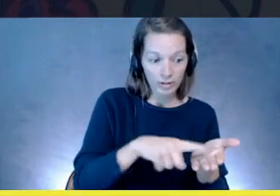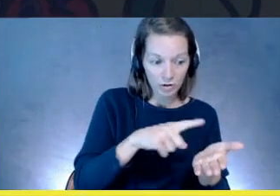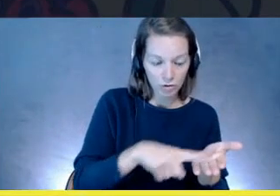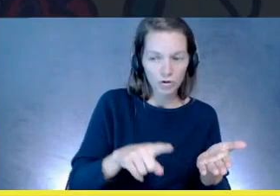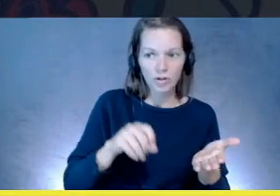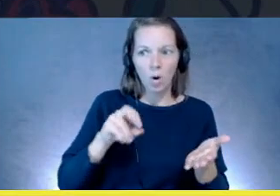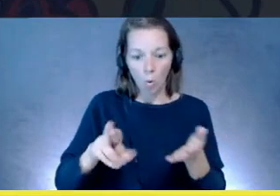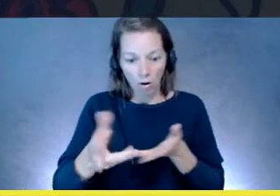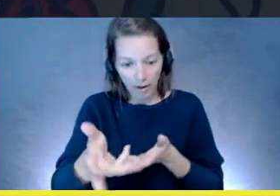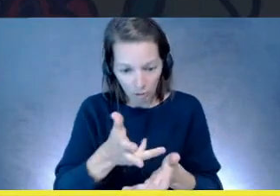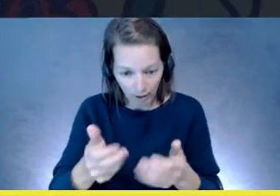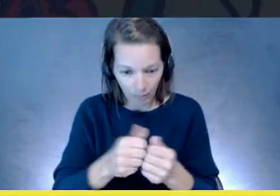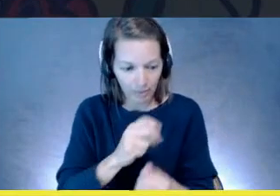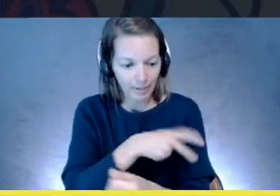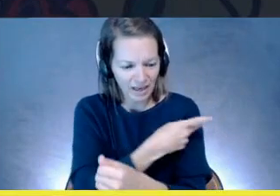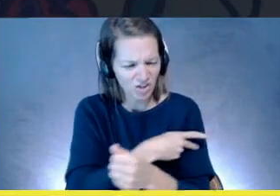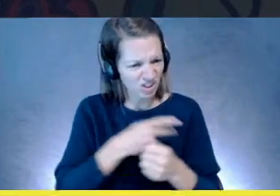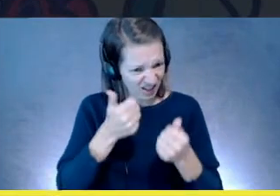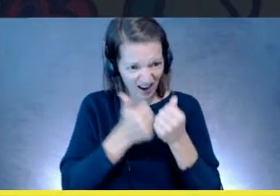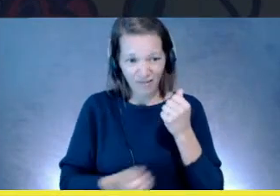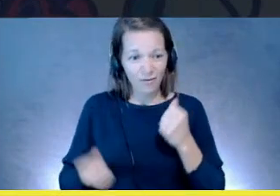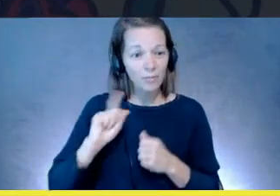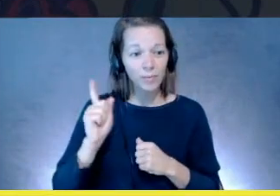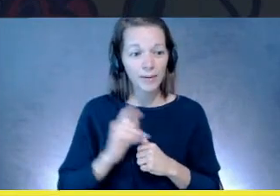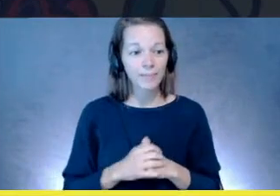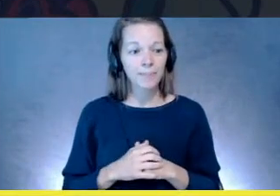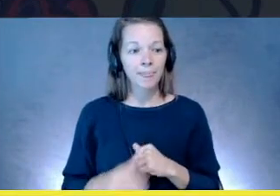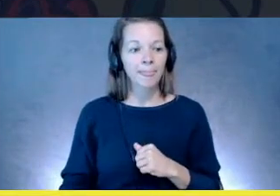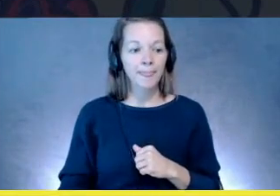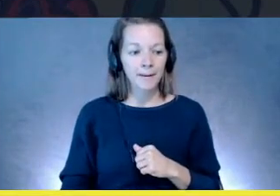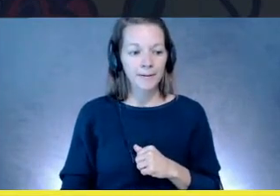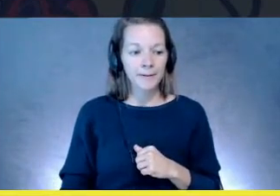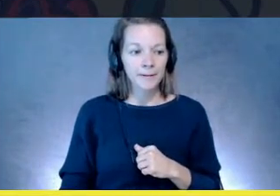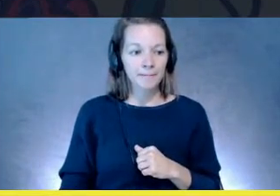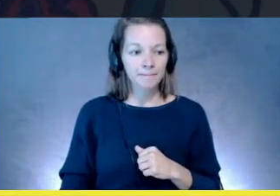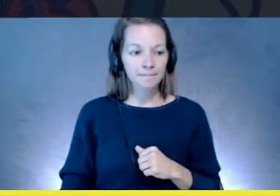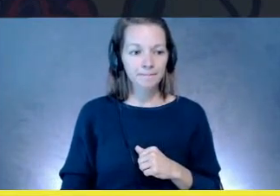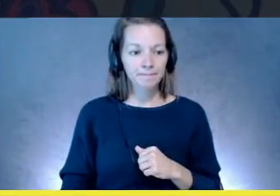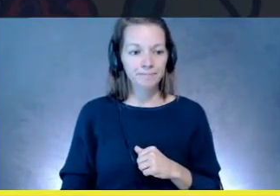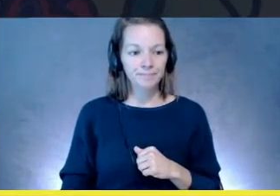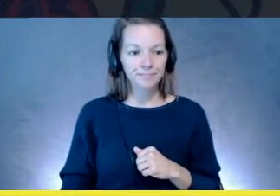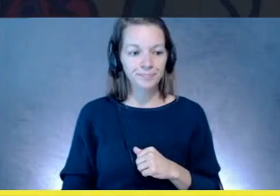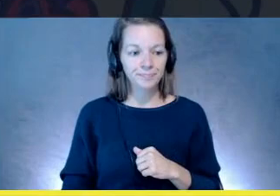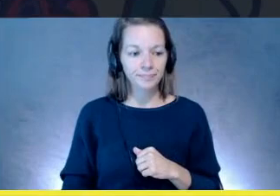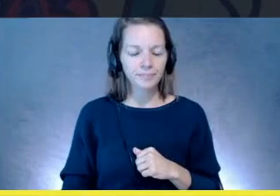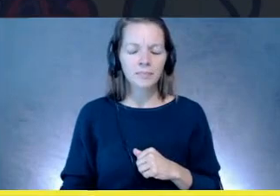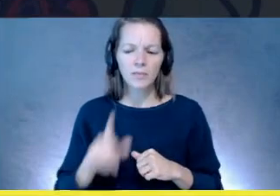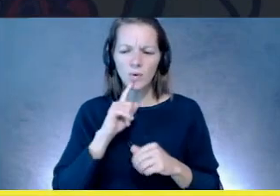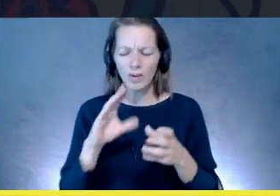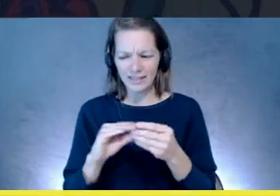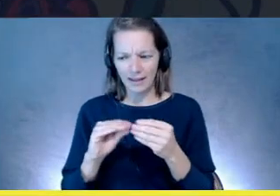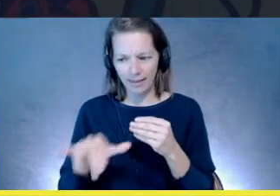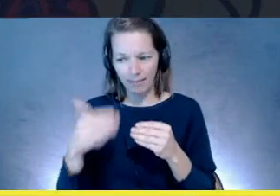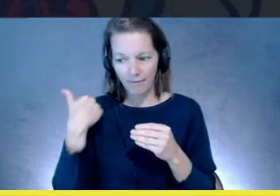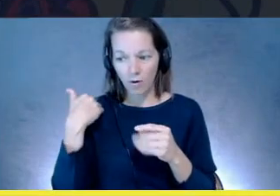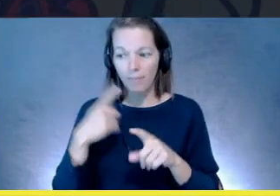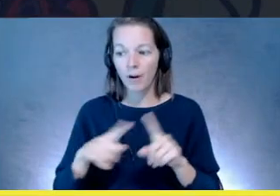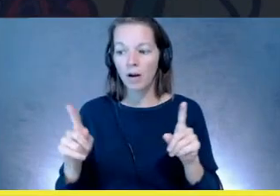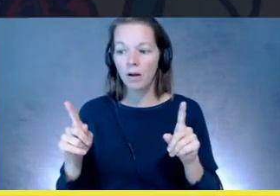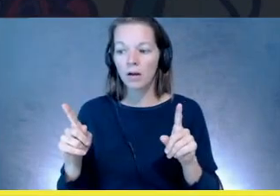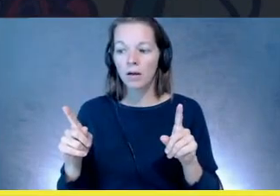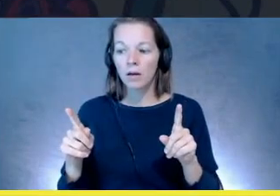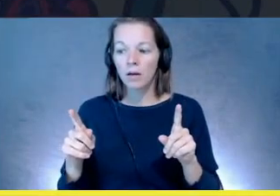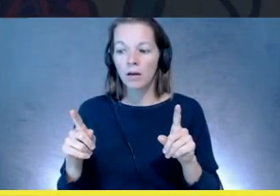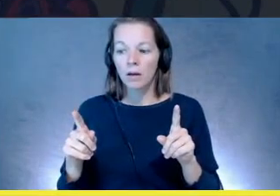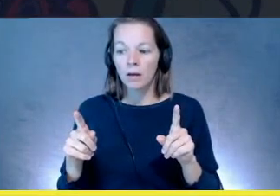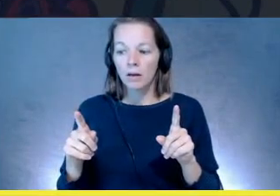patients. Secondly, I think that we've spoken about this before, but encouraging respectful language. And I